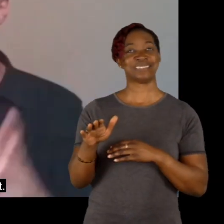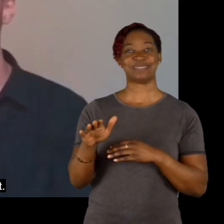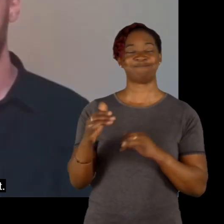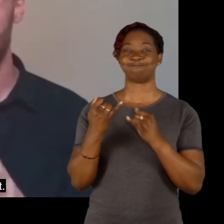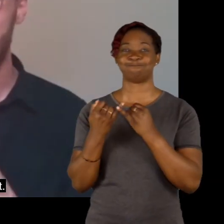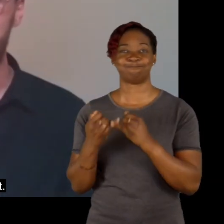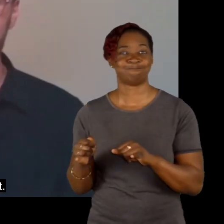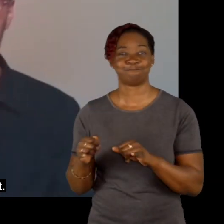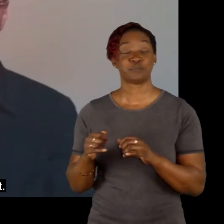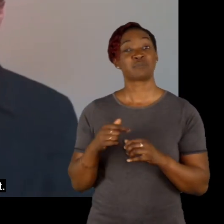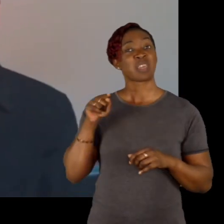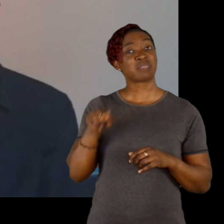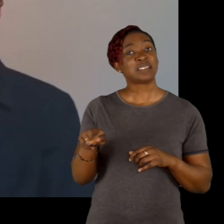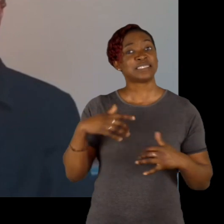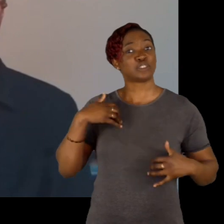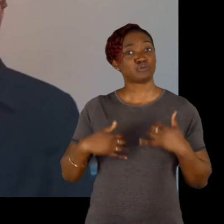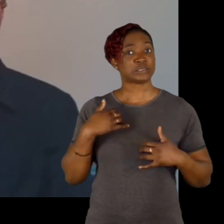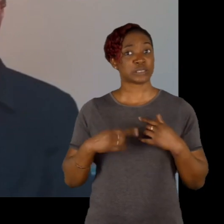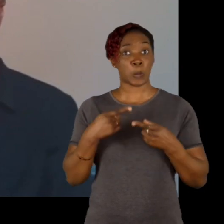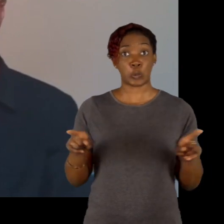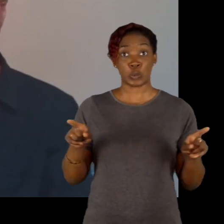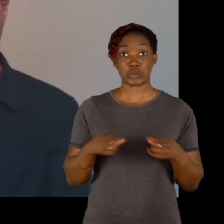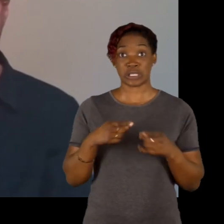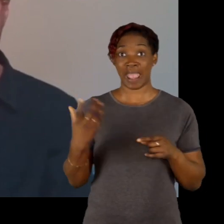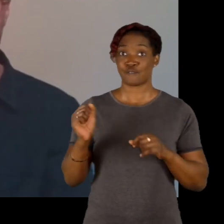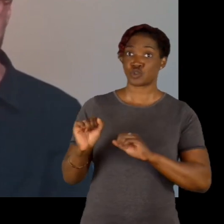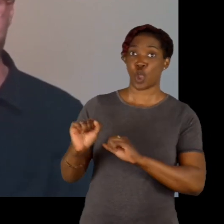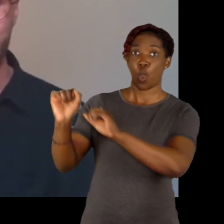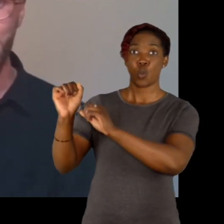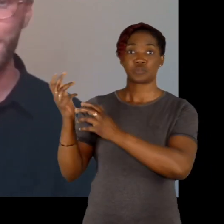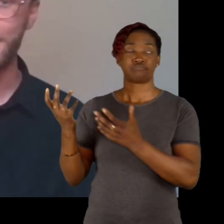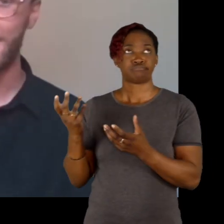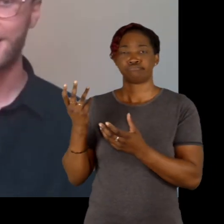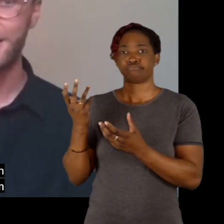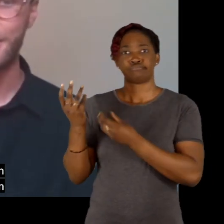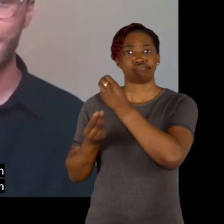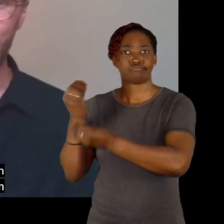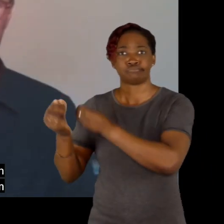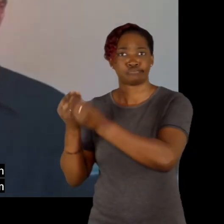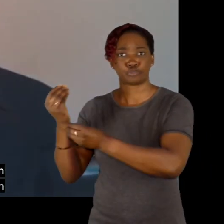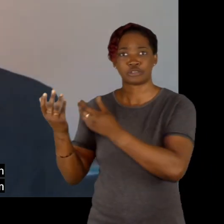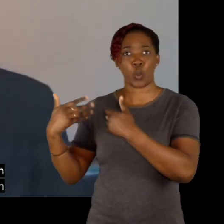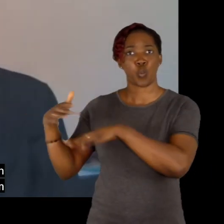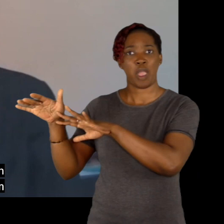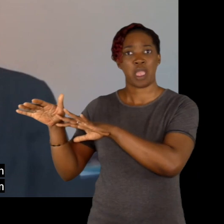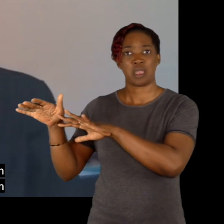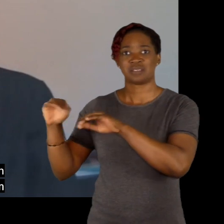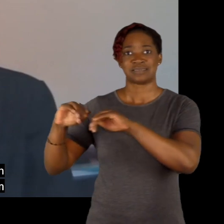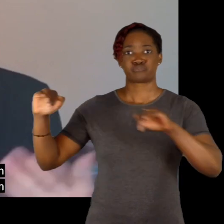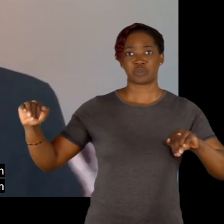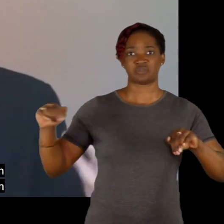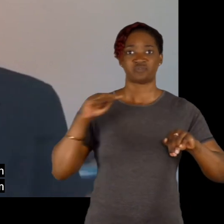it might not. But with this one, it's kind of interesting because the music has its own connotations